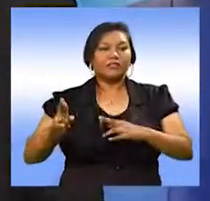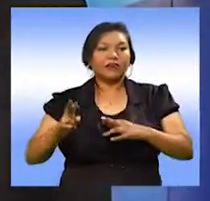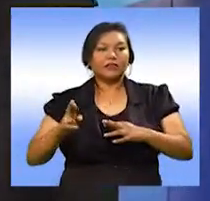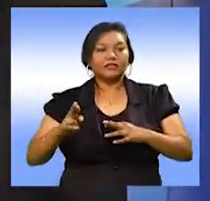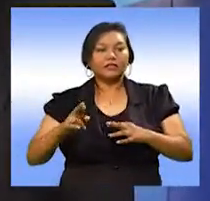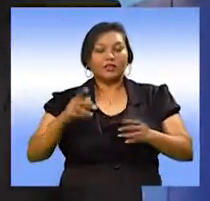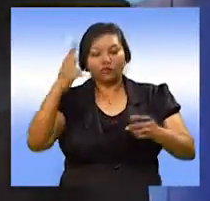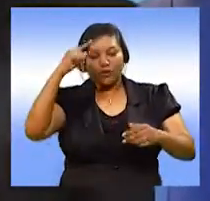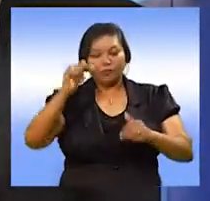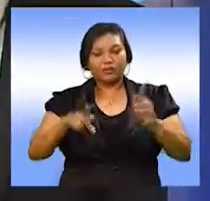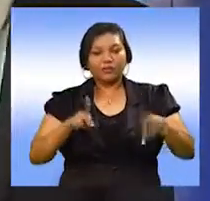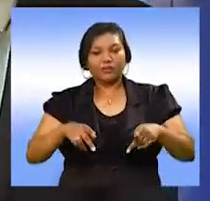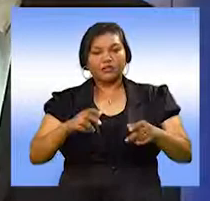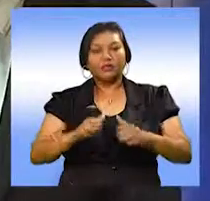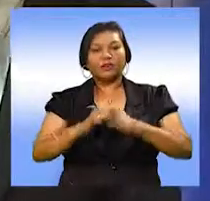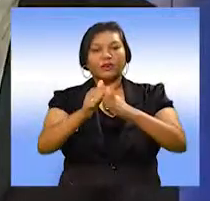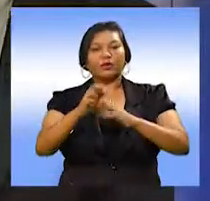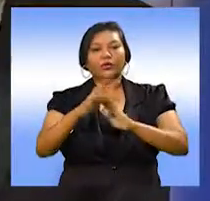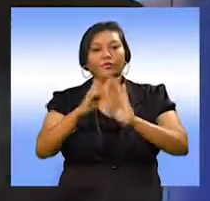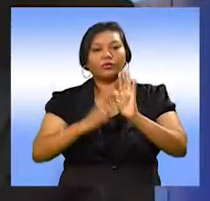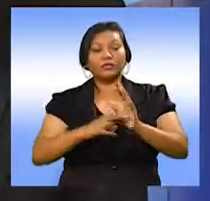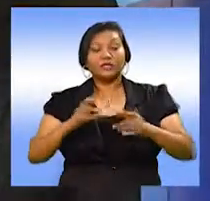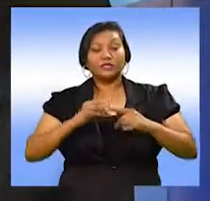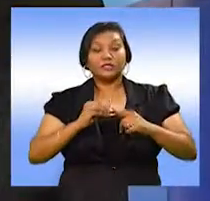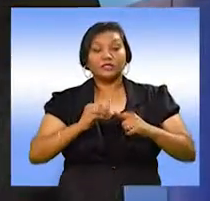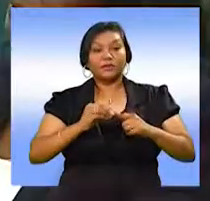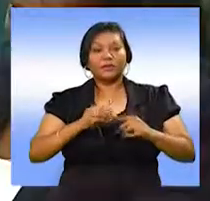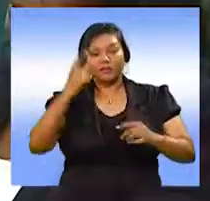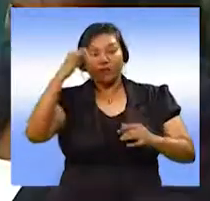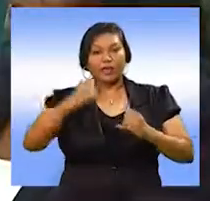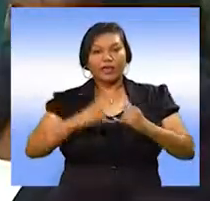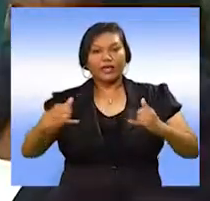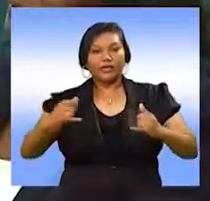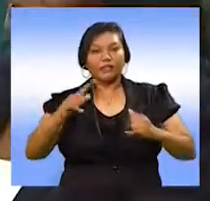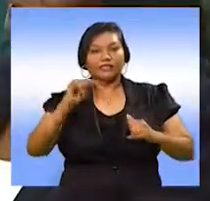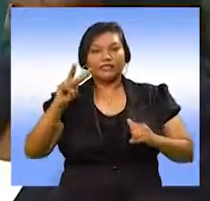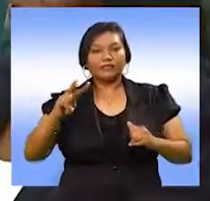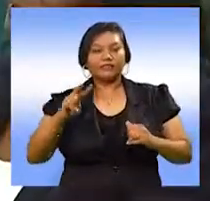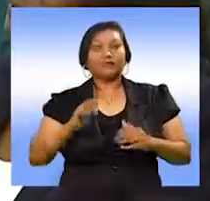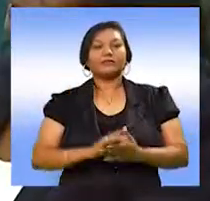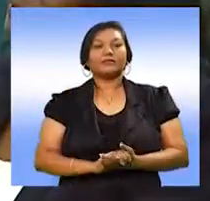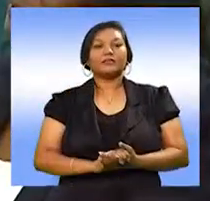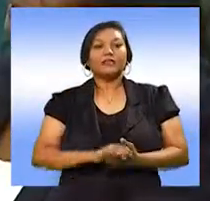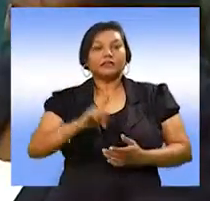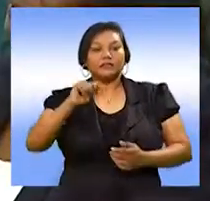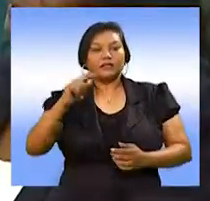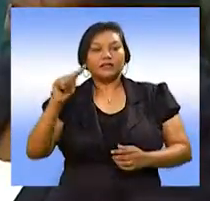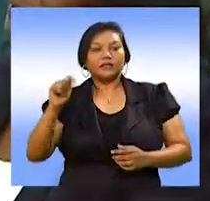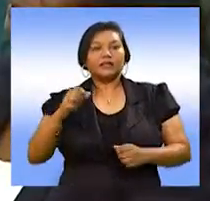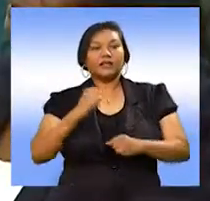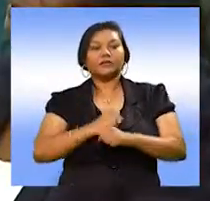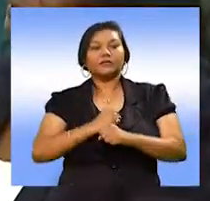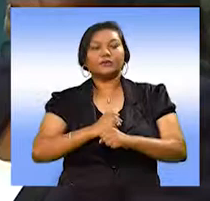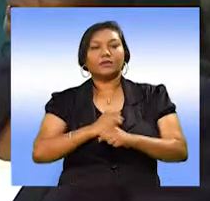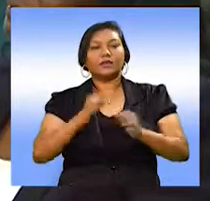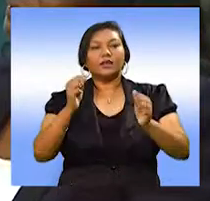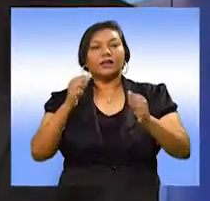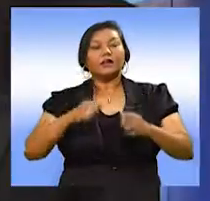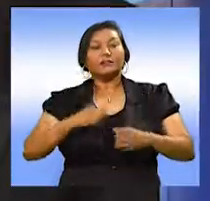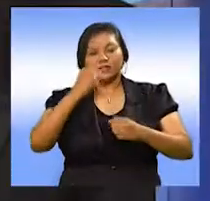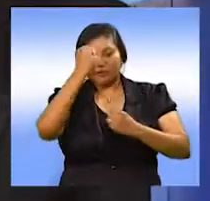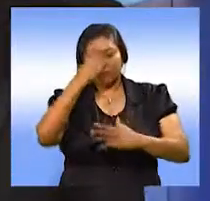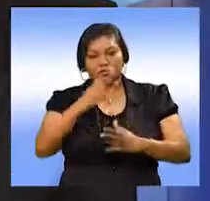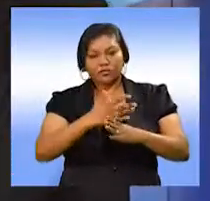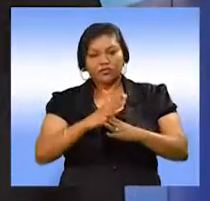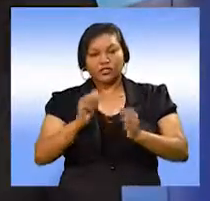the subscription television market. The authority has been working to sensitize cable and satellite